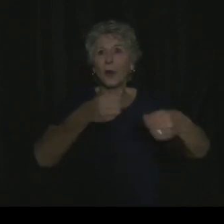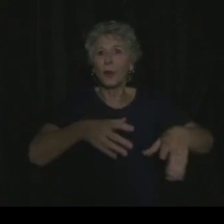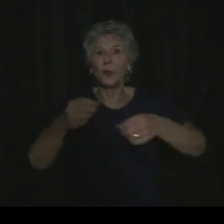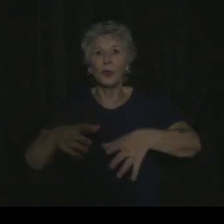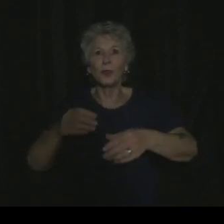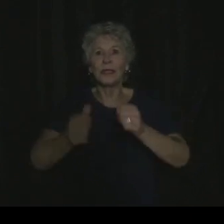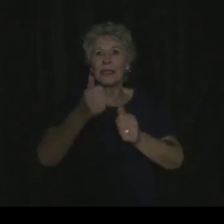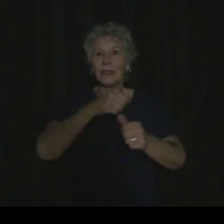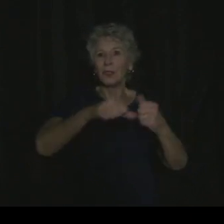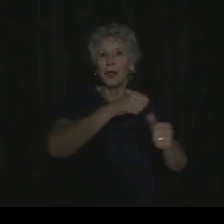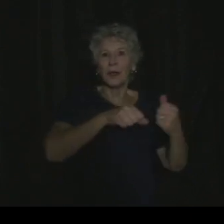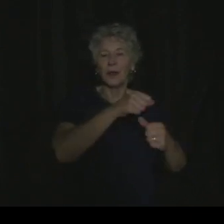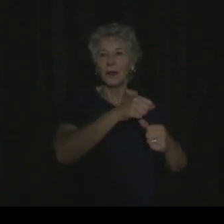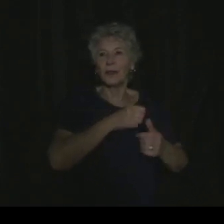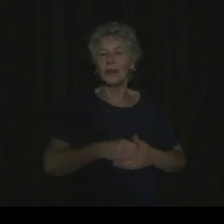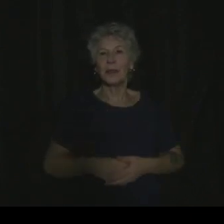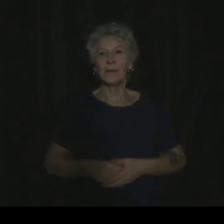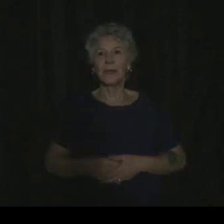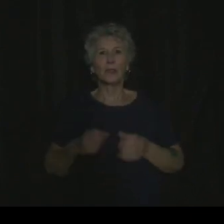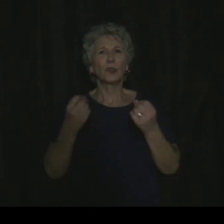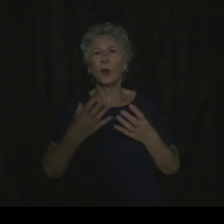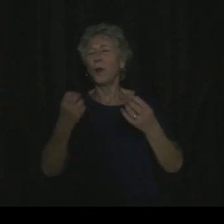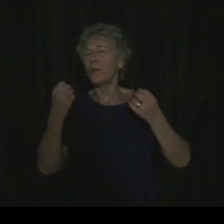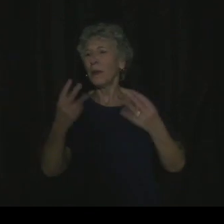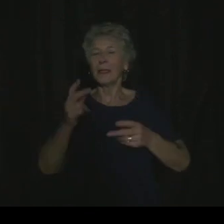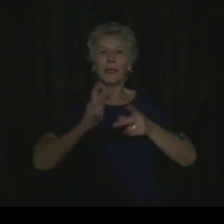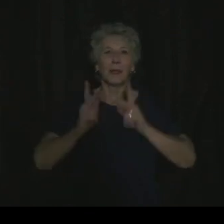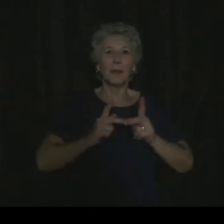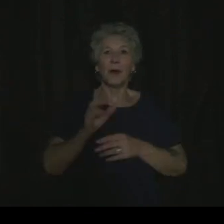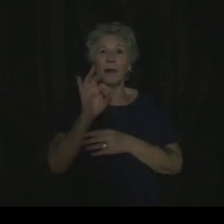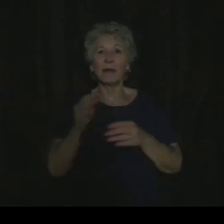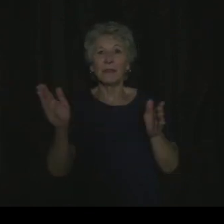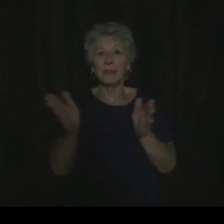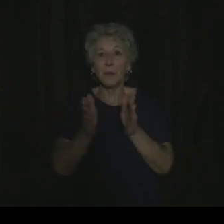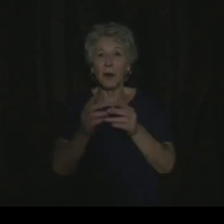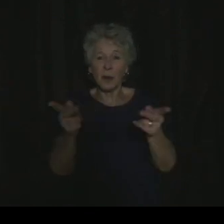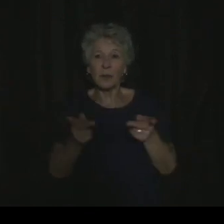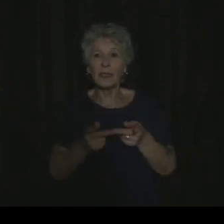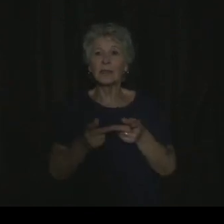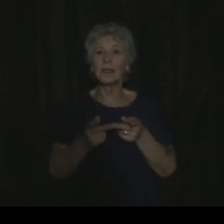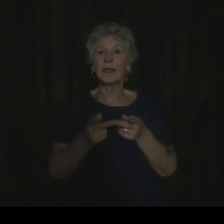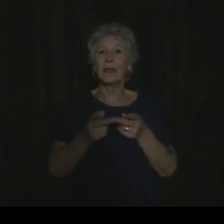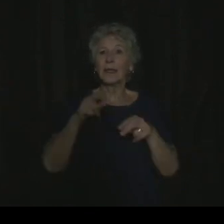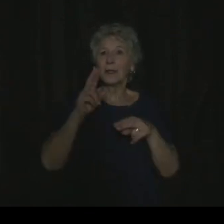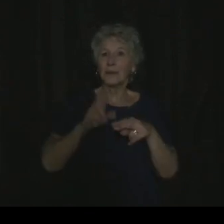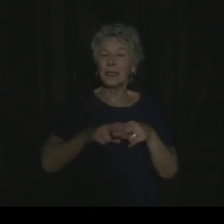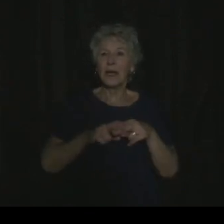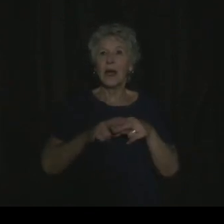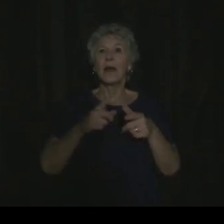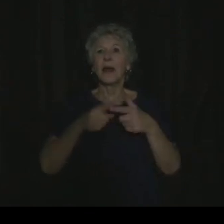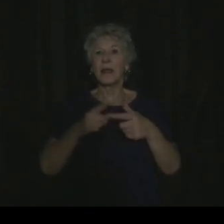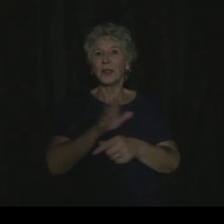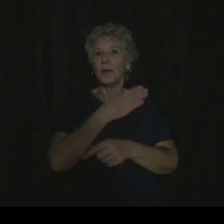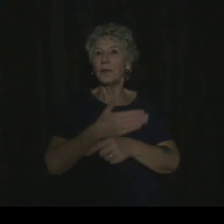keep five or six of us in one area during the event. Found a little spot, and then the music starts. And that's the other thing.